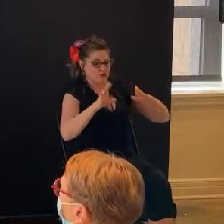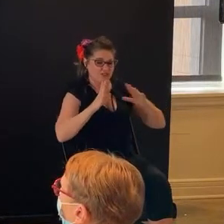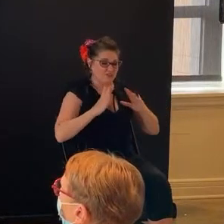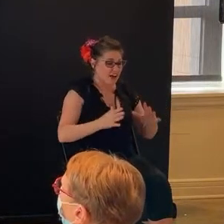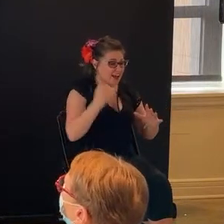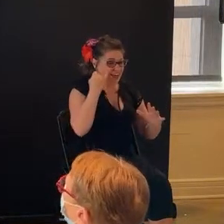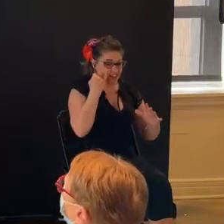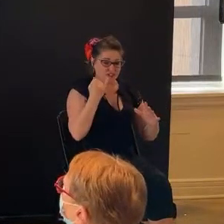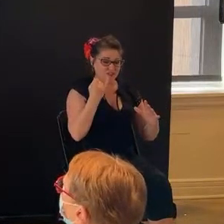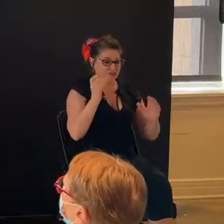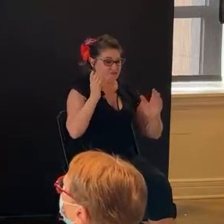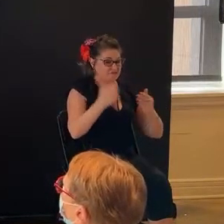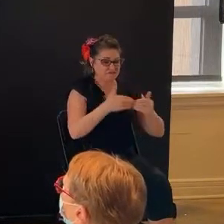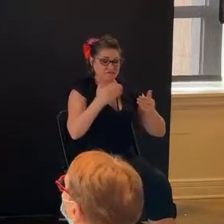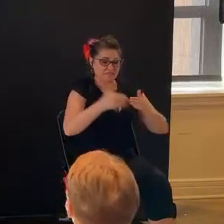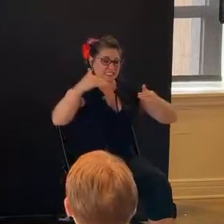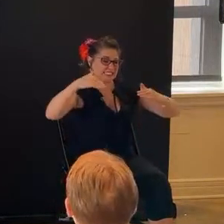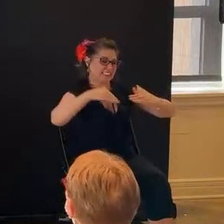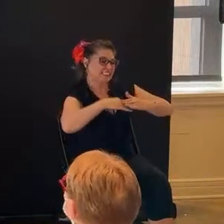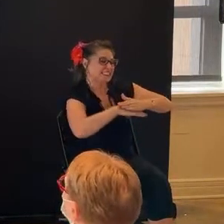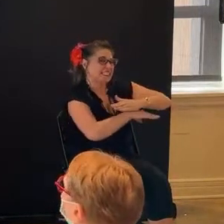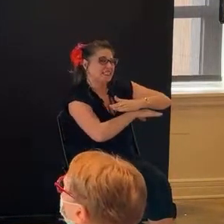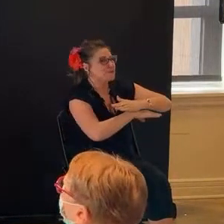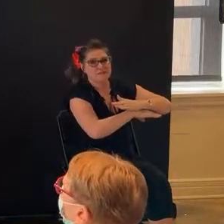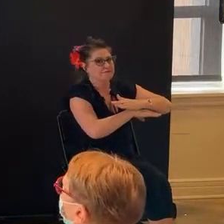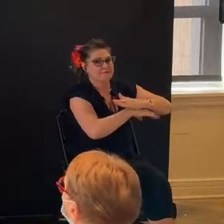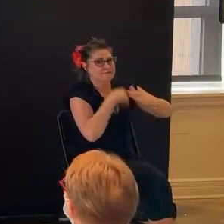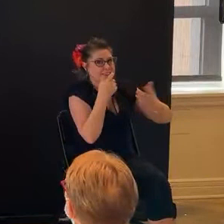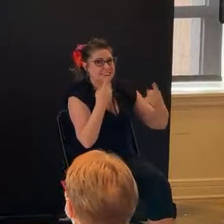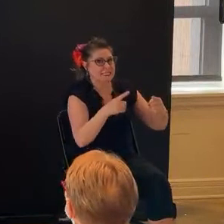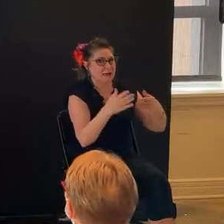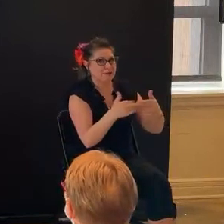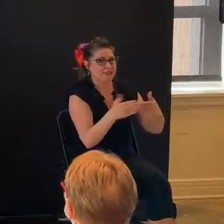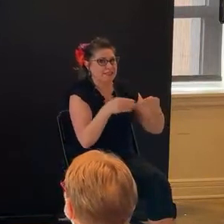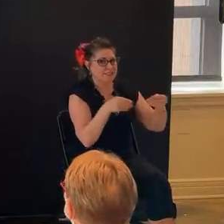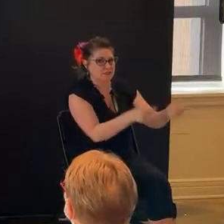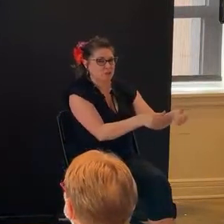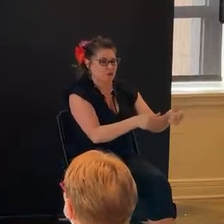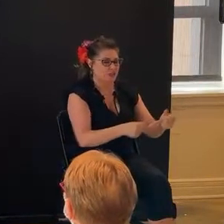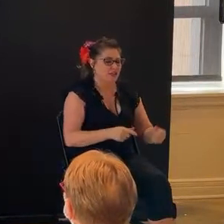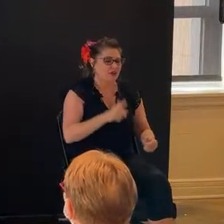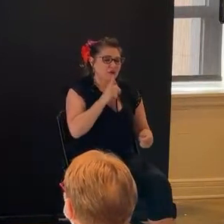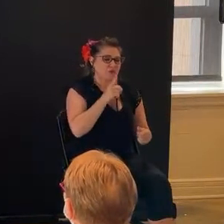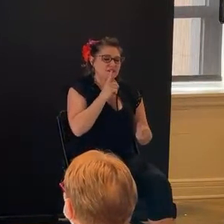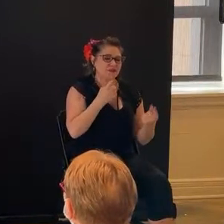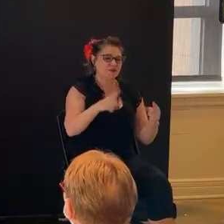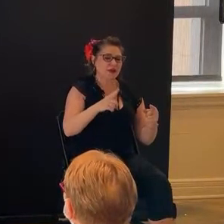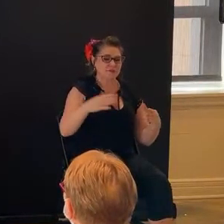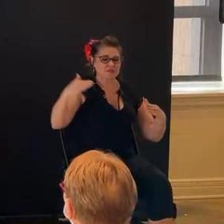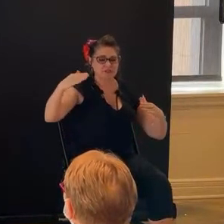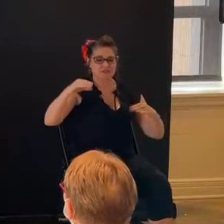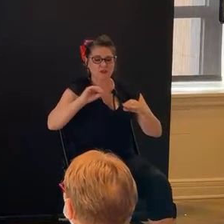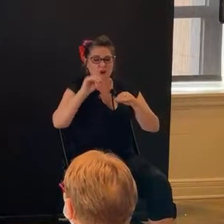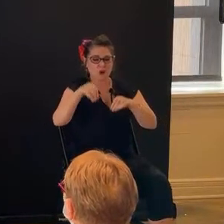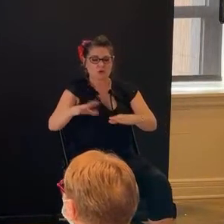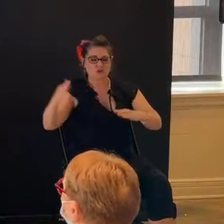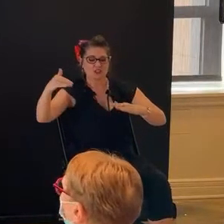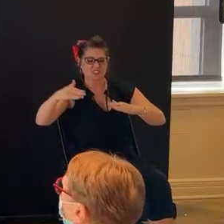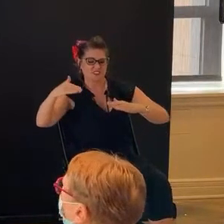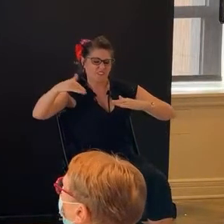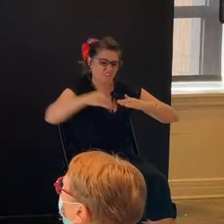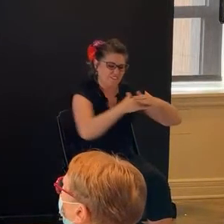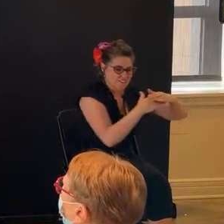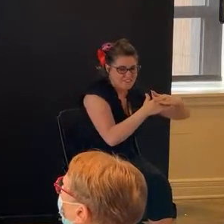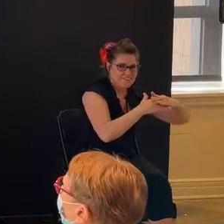just slid smoothly past each other, but they don't. The oceanic plate is moving toward the continent, and they get